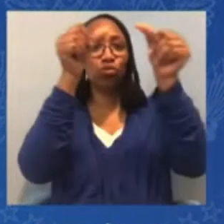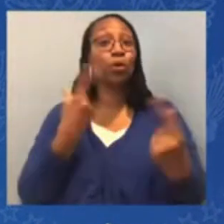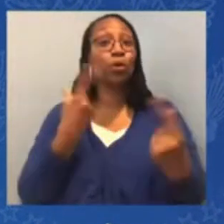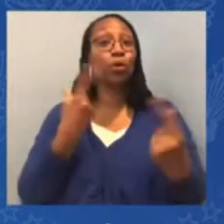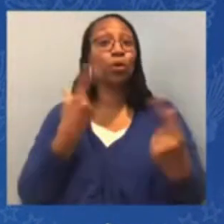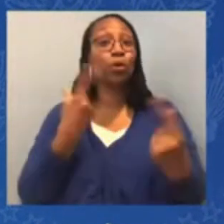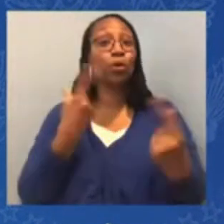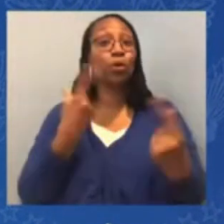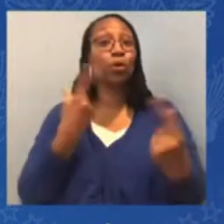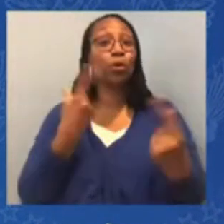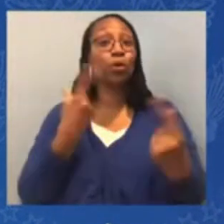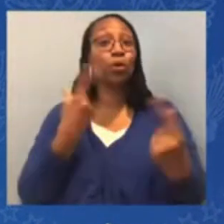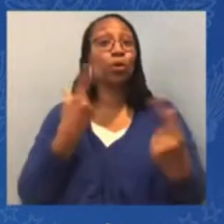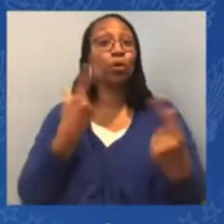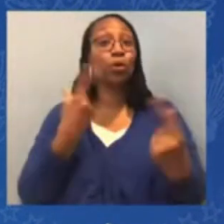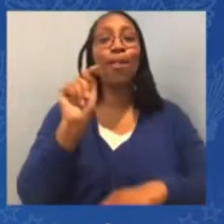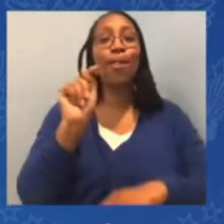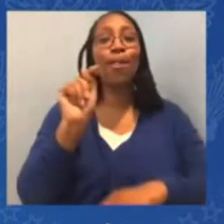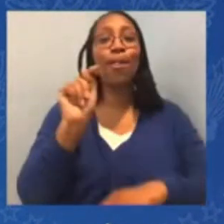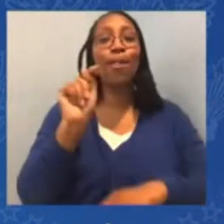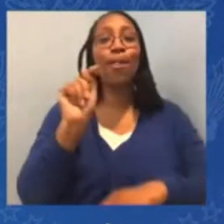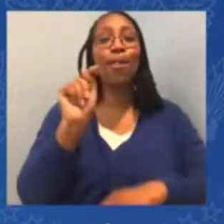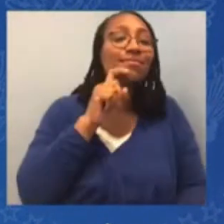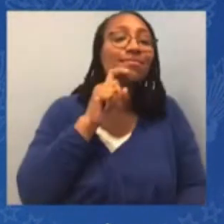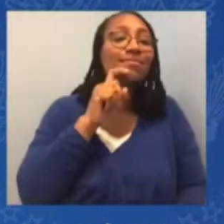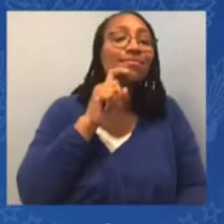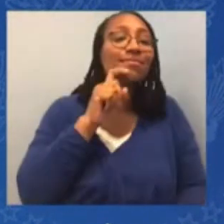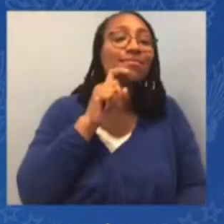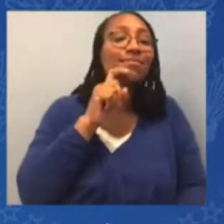who wrote that finding